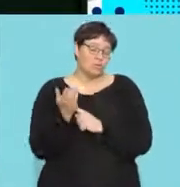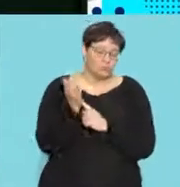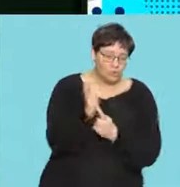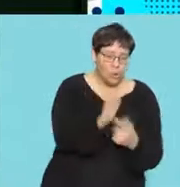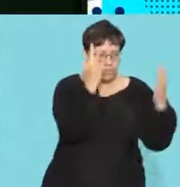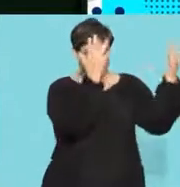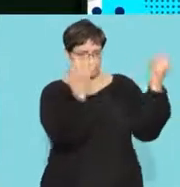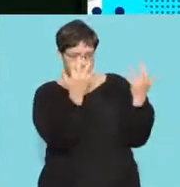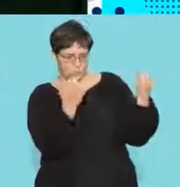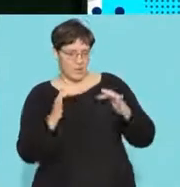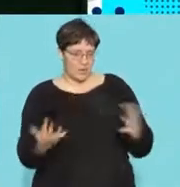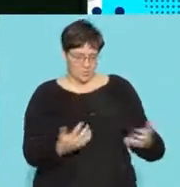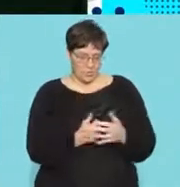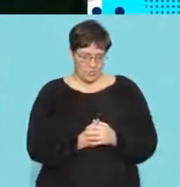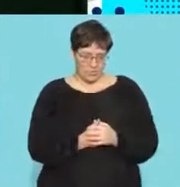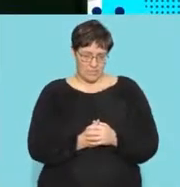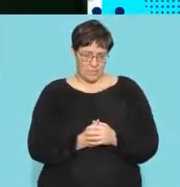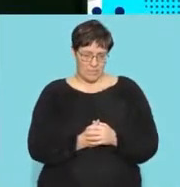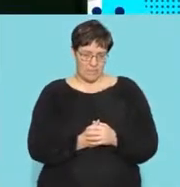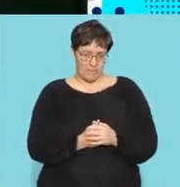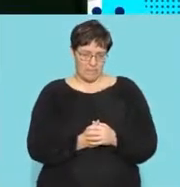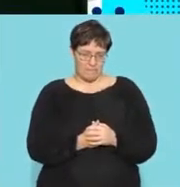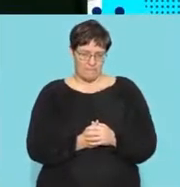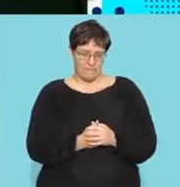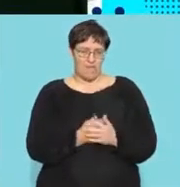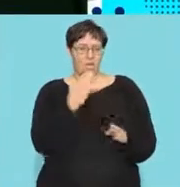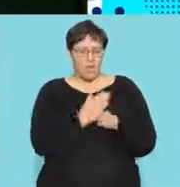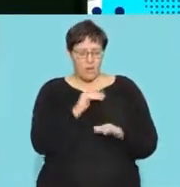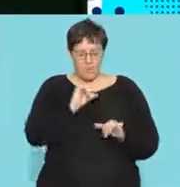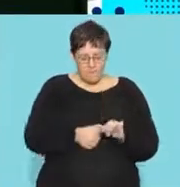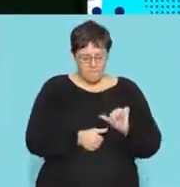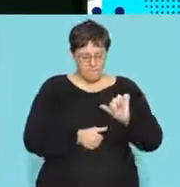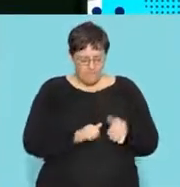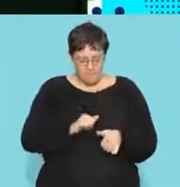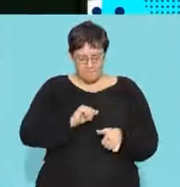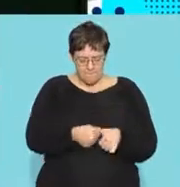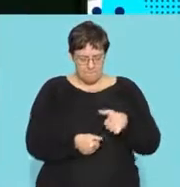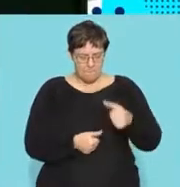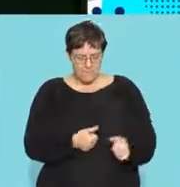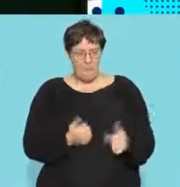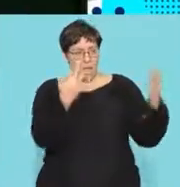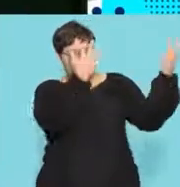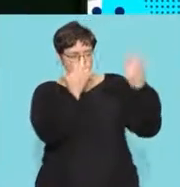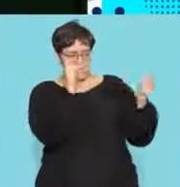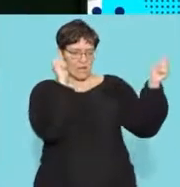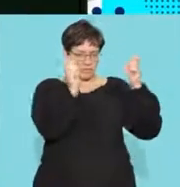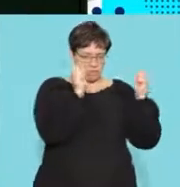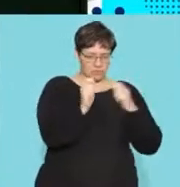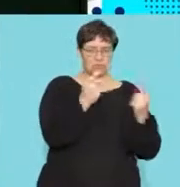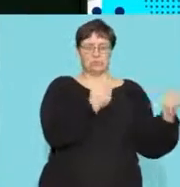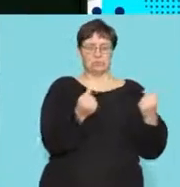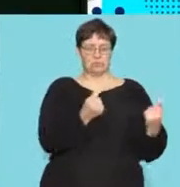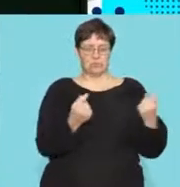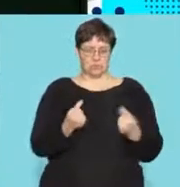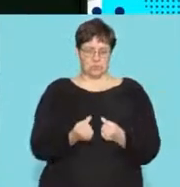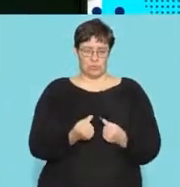calculations, work in such a process that you show all your adjustments, start off with the figures